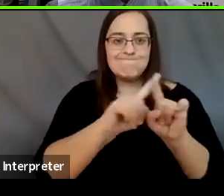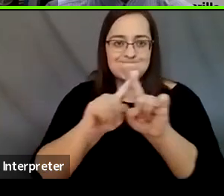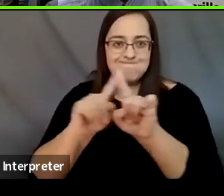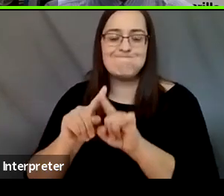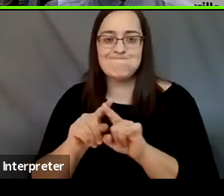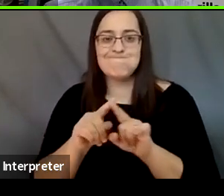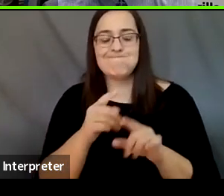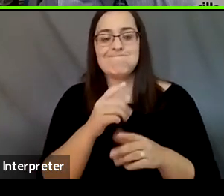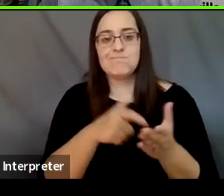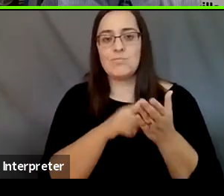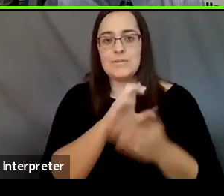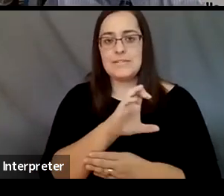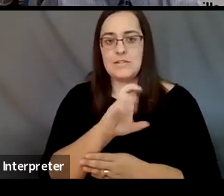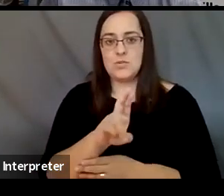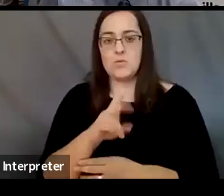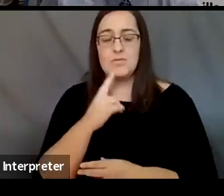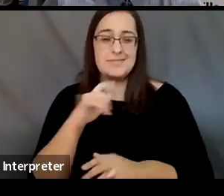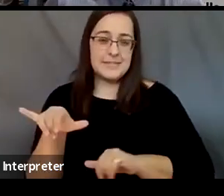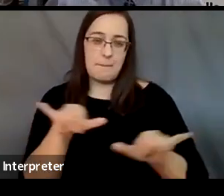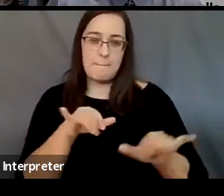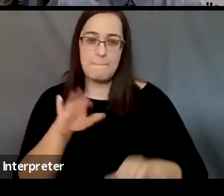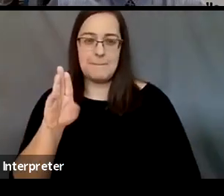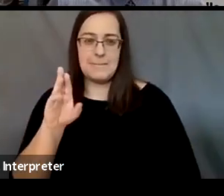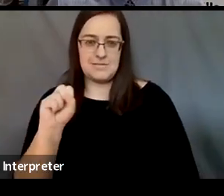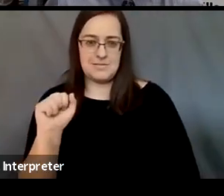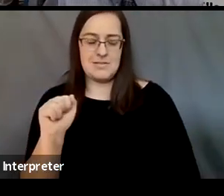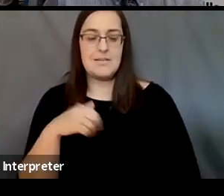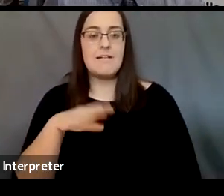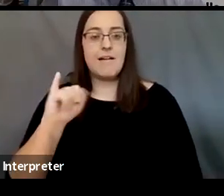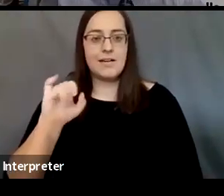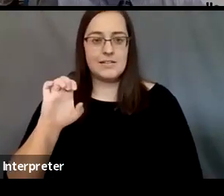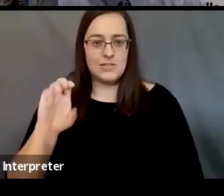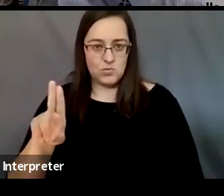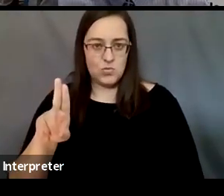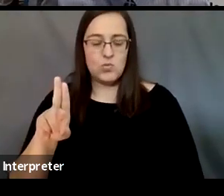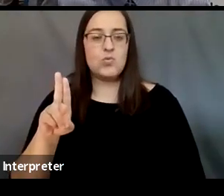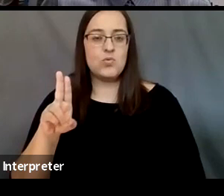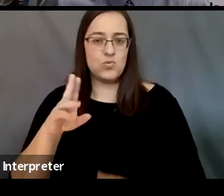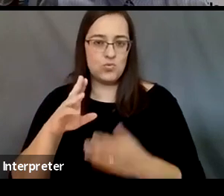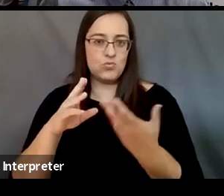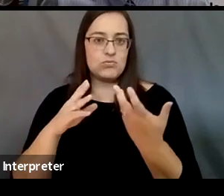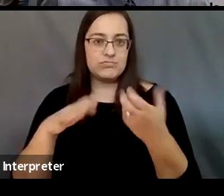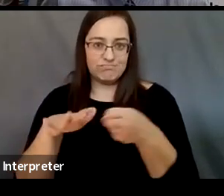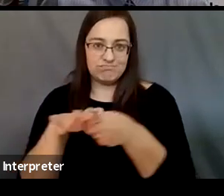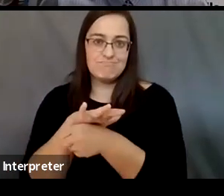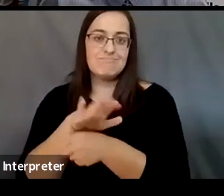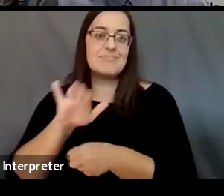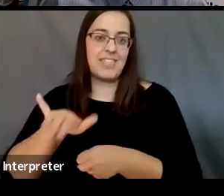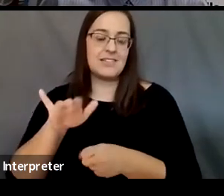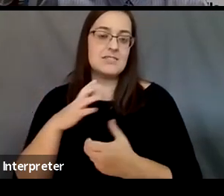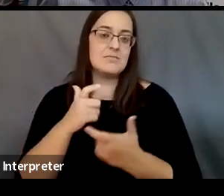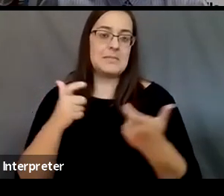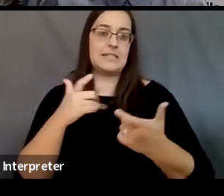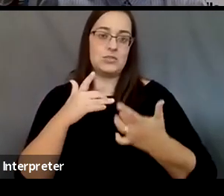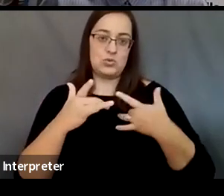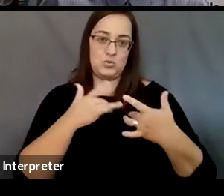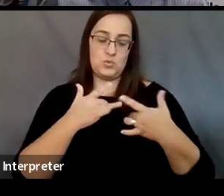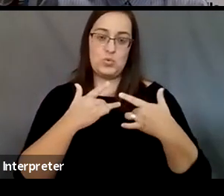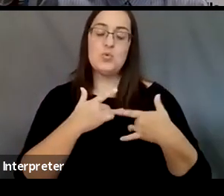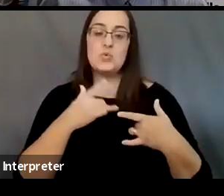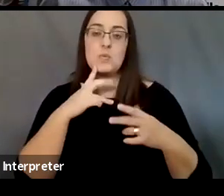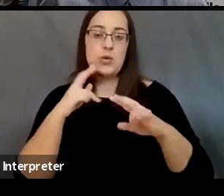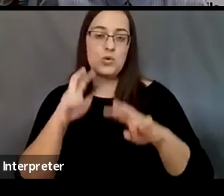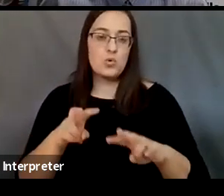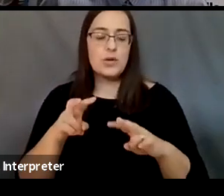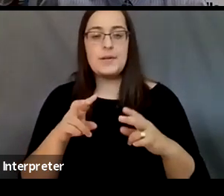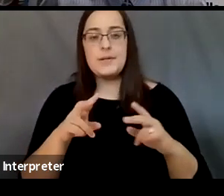Yeah, and I would say the same at BSA. ICU capacity has been the biggest concern. We are looking at